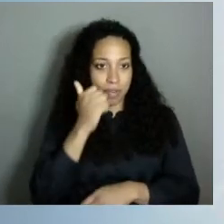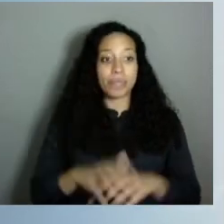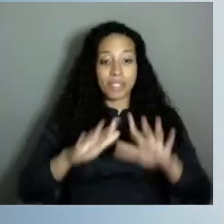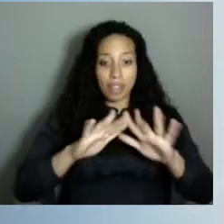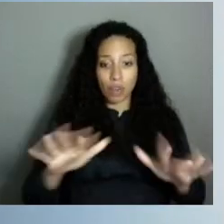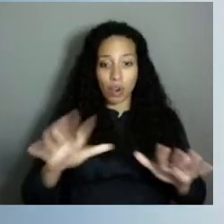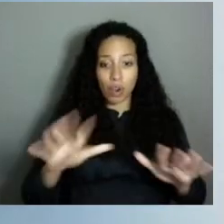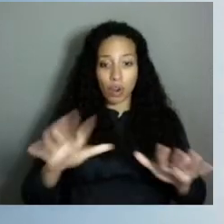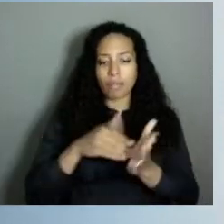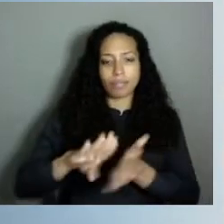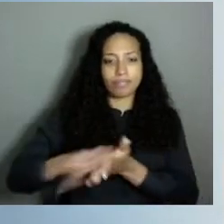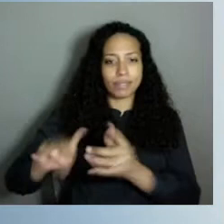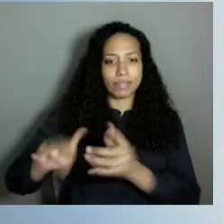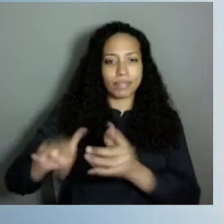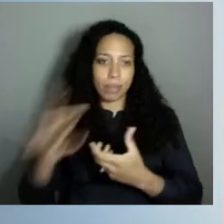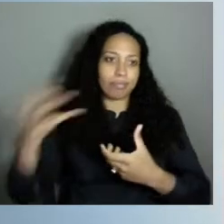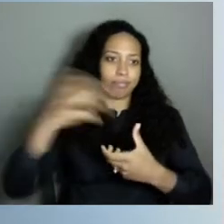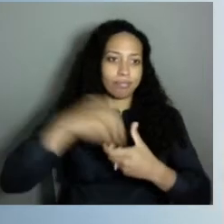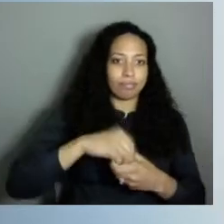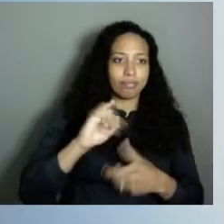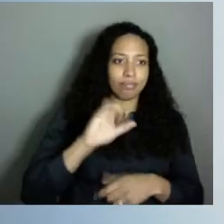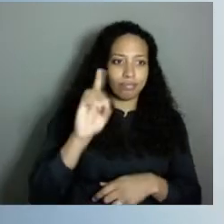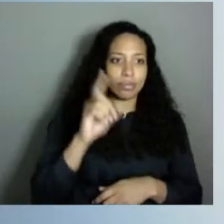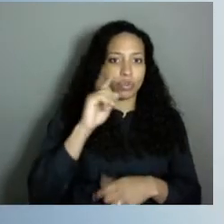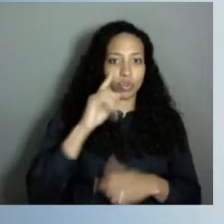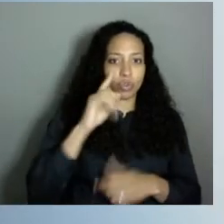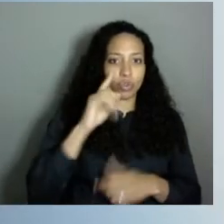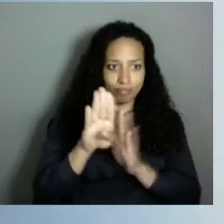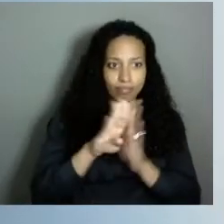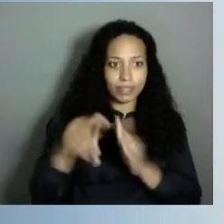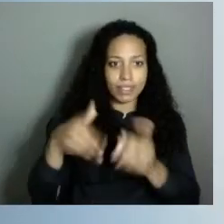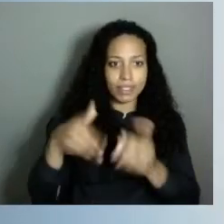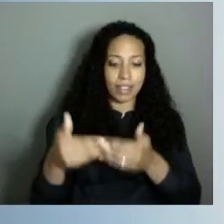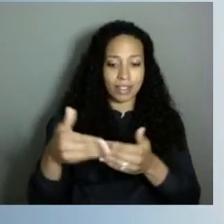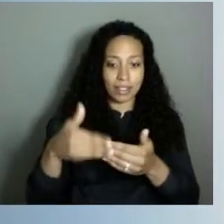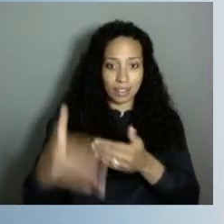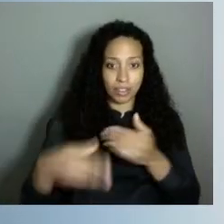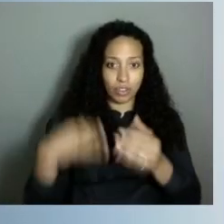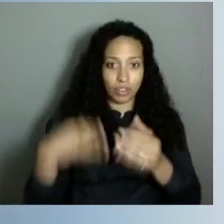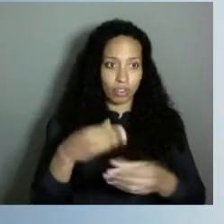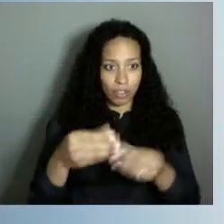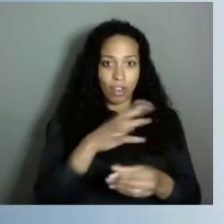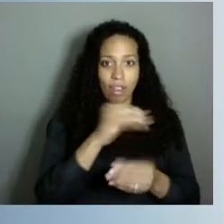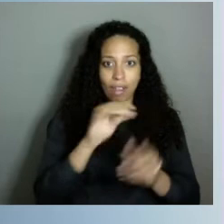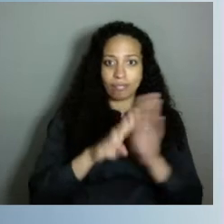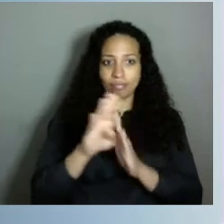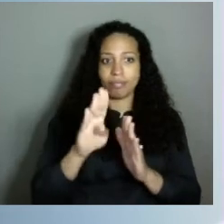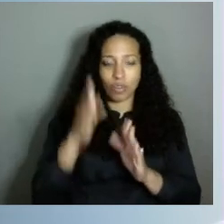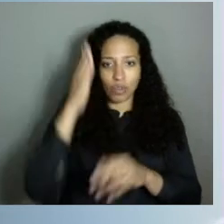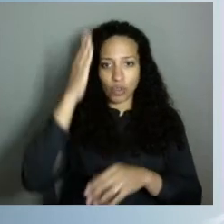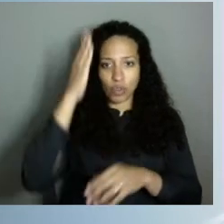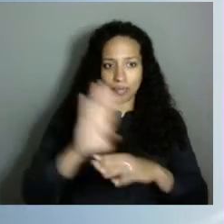forces to ideate next-gen products, concepts, and customer experiences that power the future of business. Diverse teams work